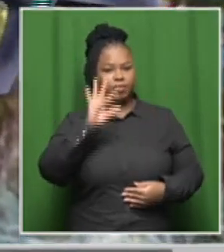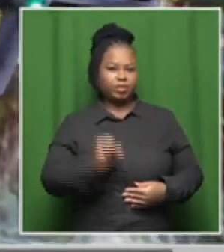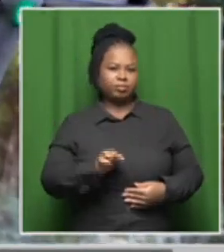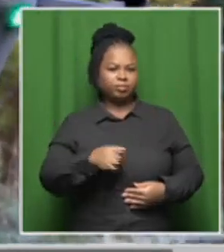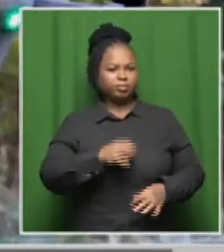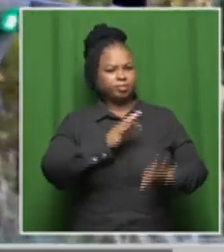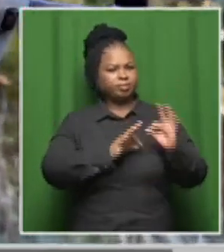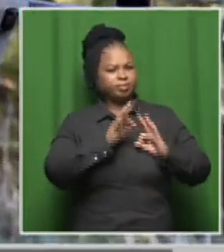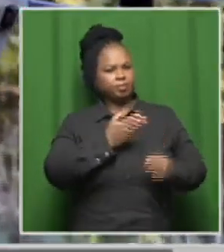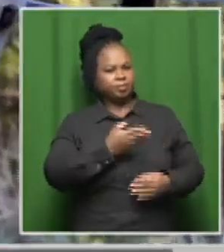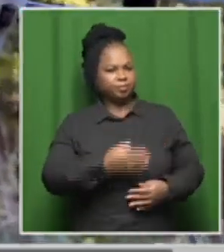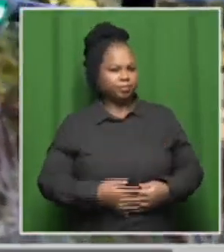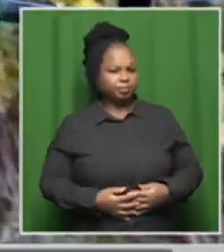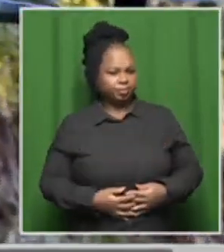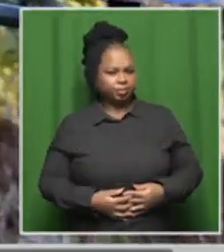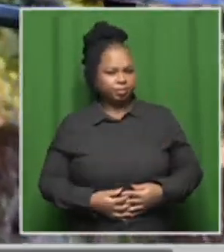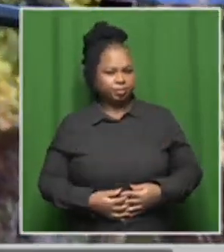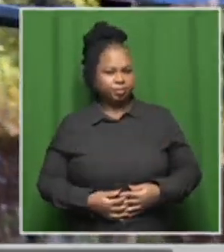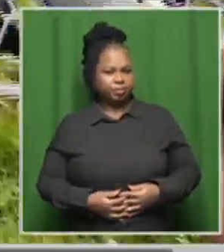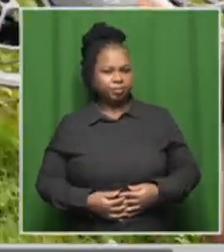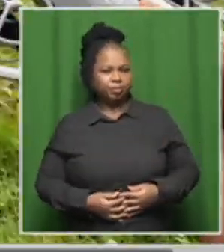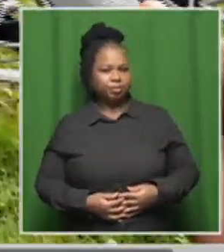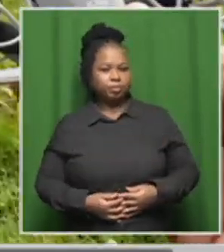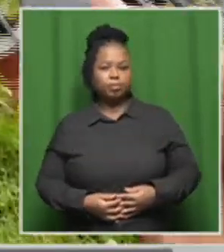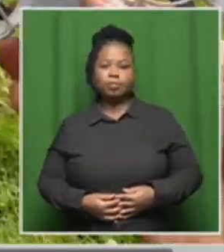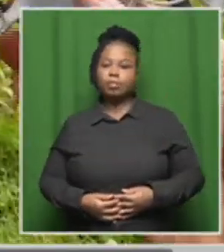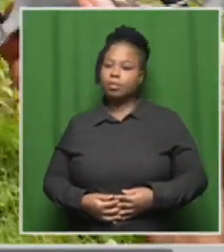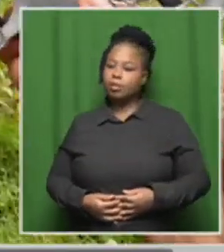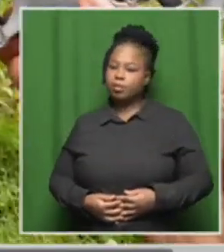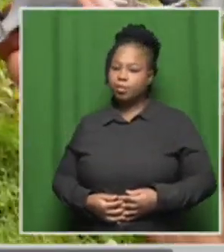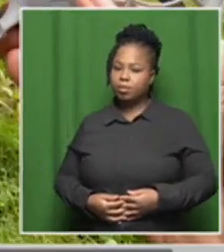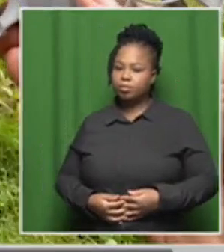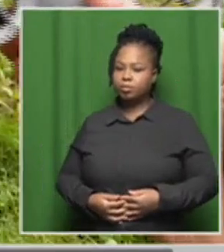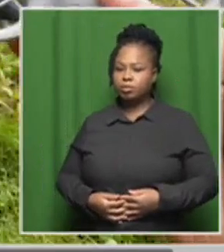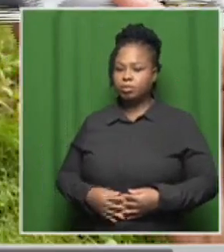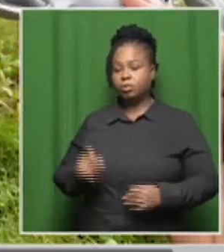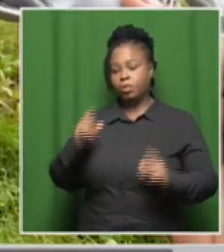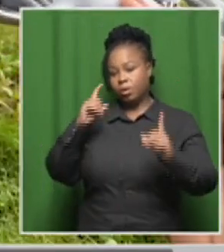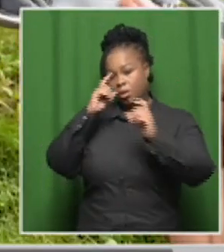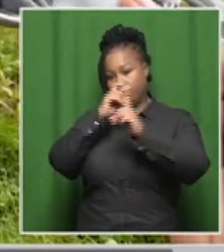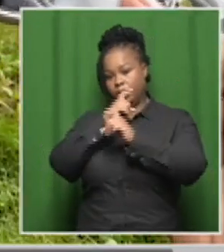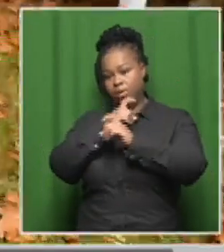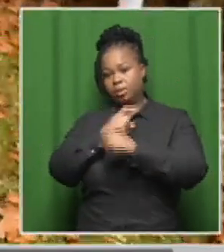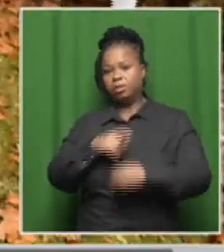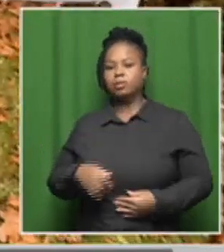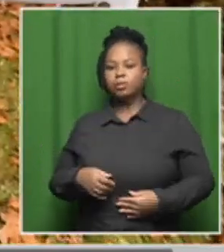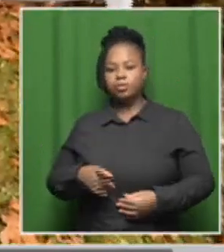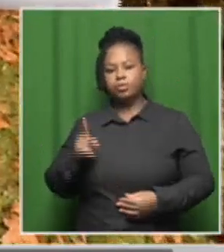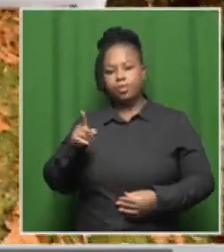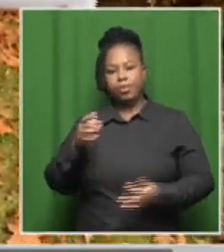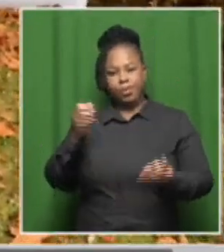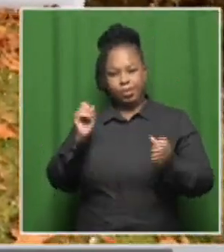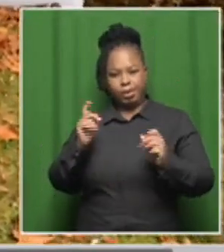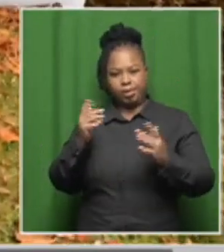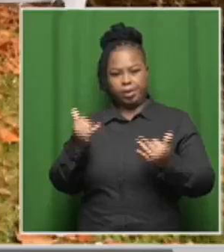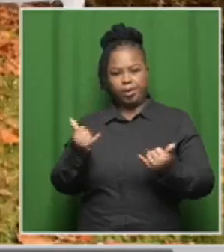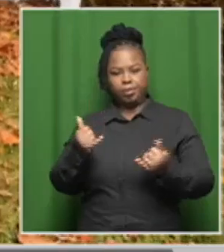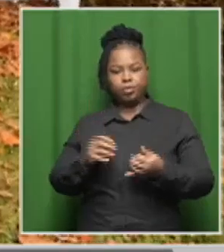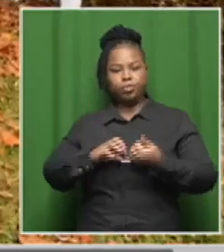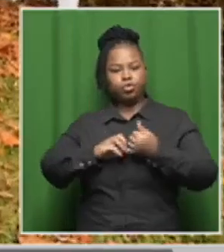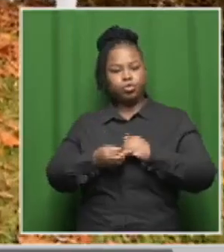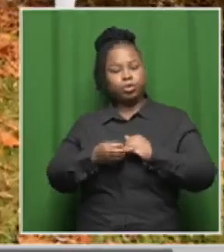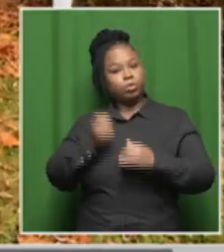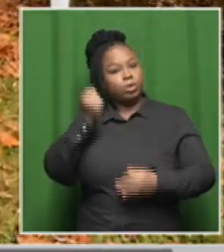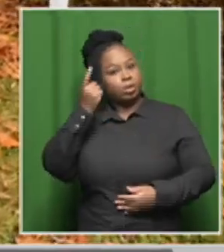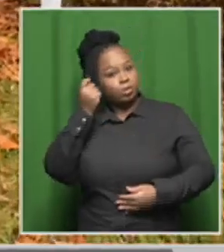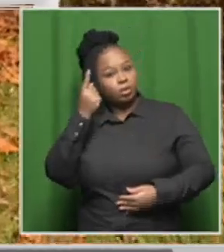to me about that. Yeah, well, it's a very complex subject. So very quickly, let's try and understand that